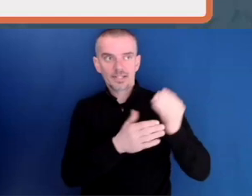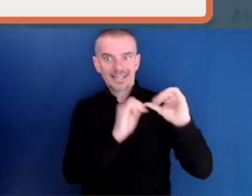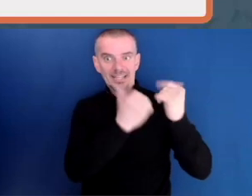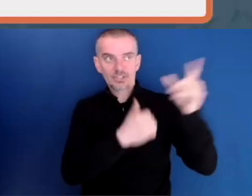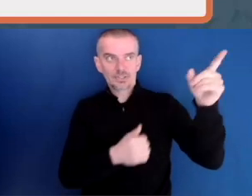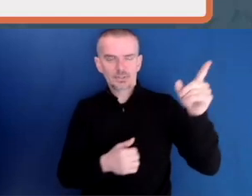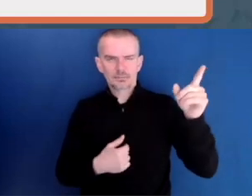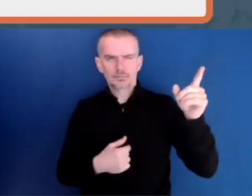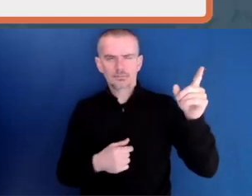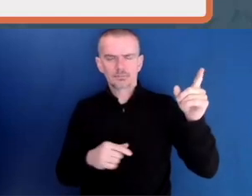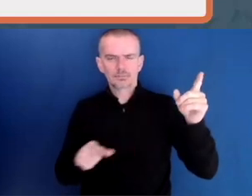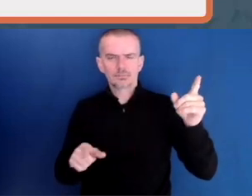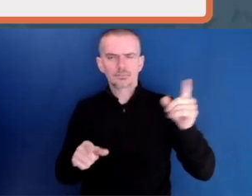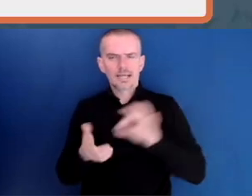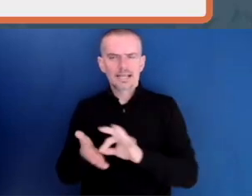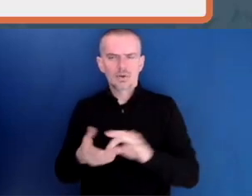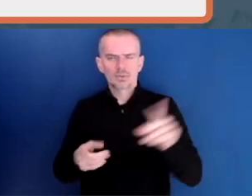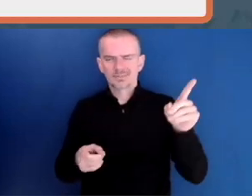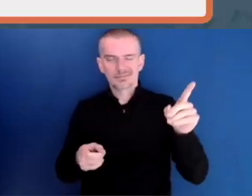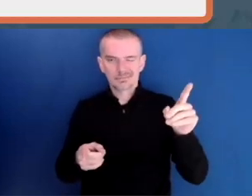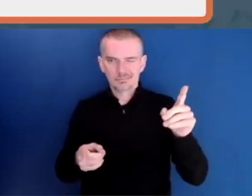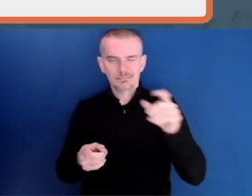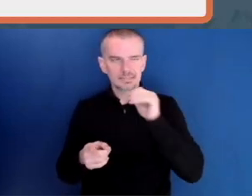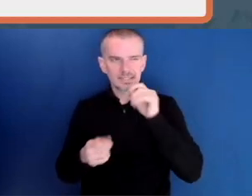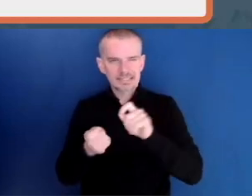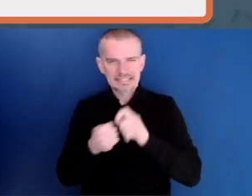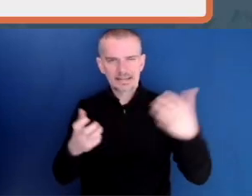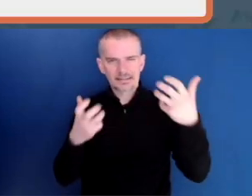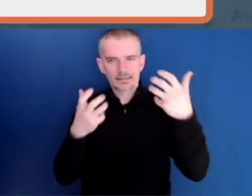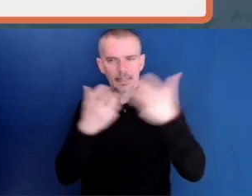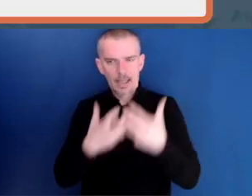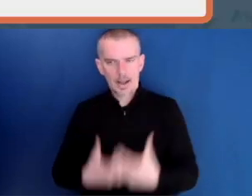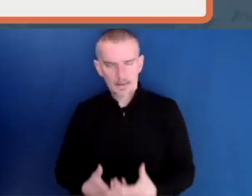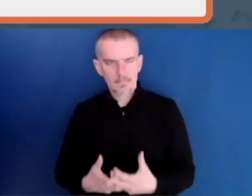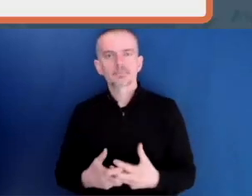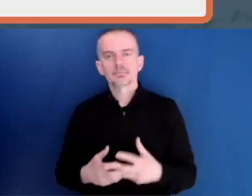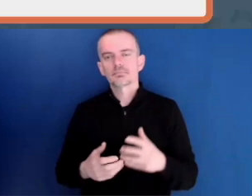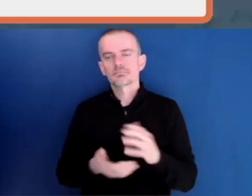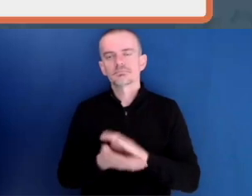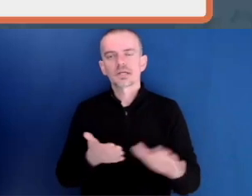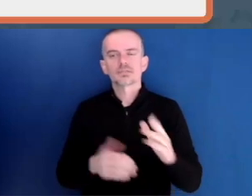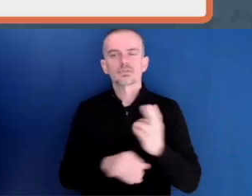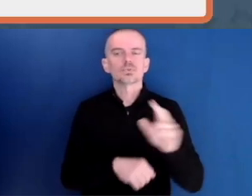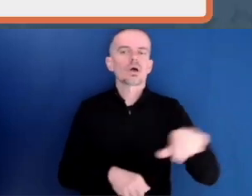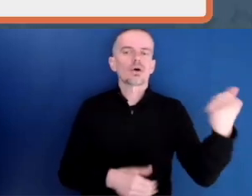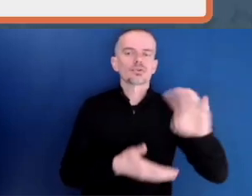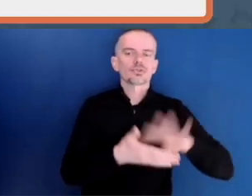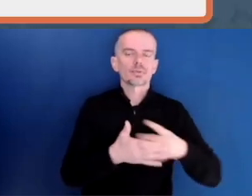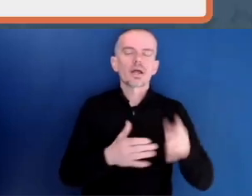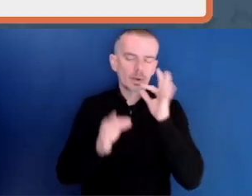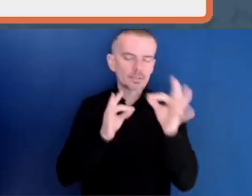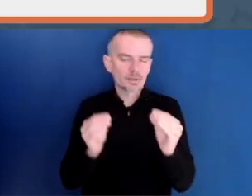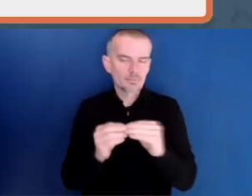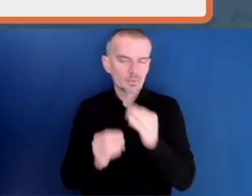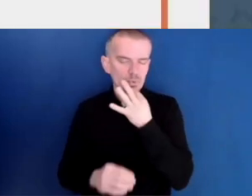with the basis of accounting that your organization uses. I'm going to talk more about that in just a second. If we can go to the